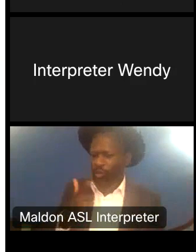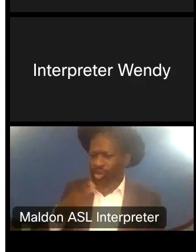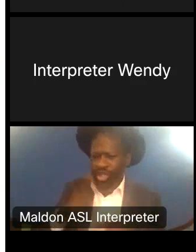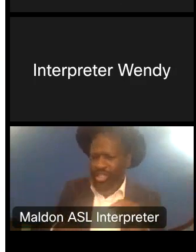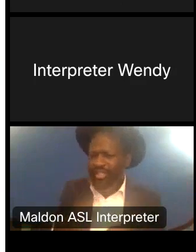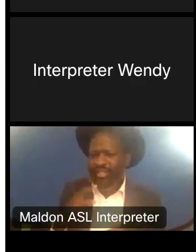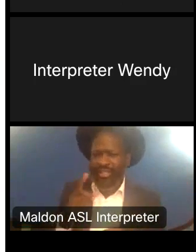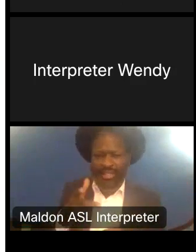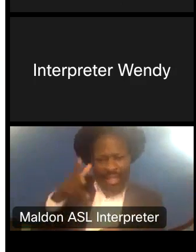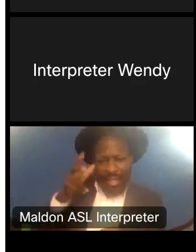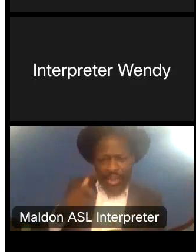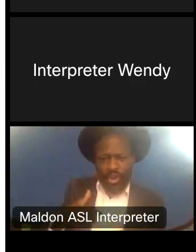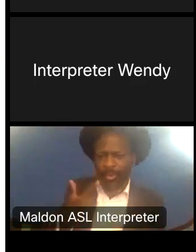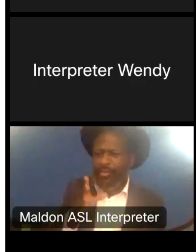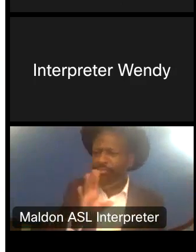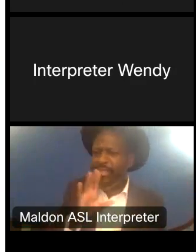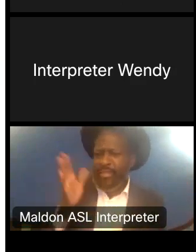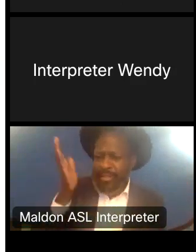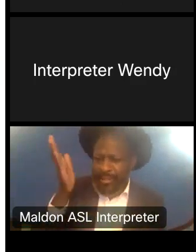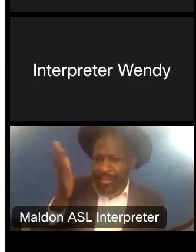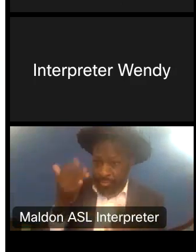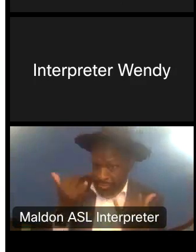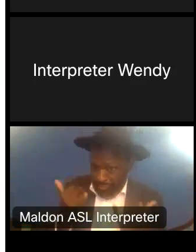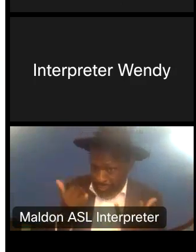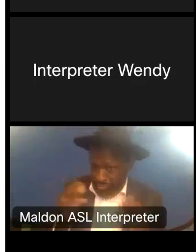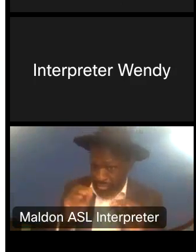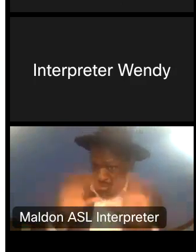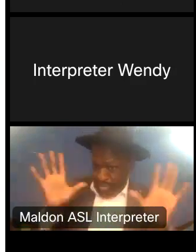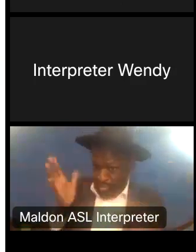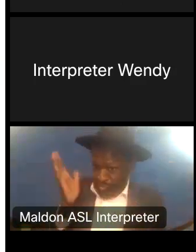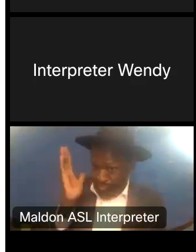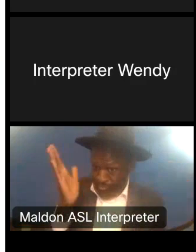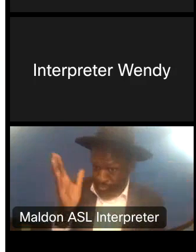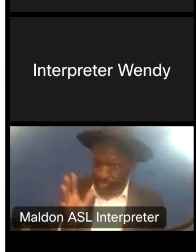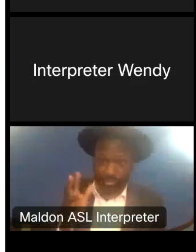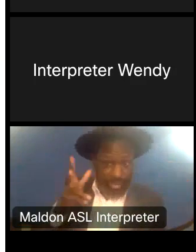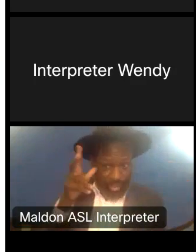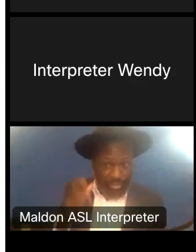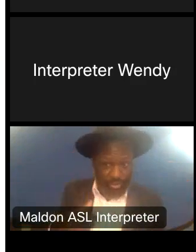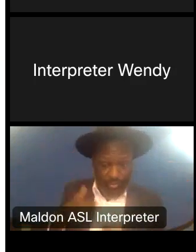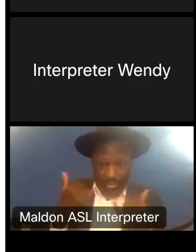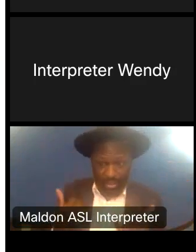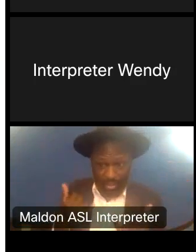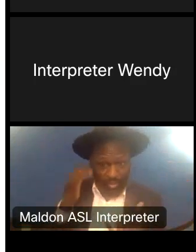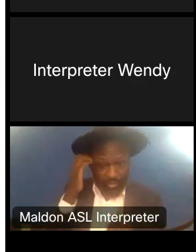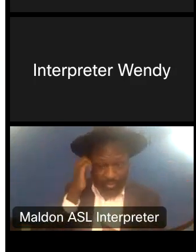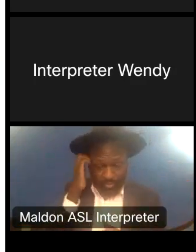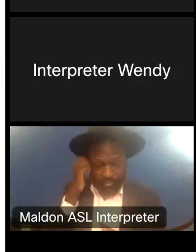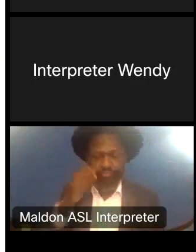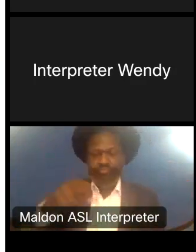now? Yes, we can hear you. Excellent. Yeah, so that was an area that was looked at in detail in